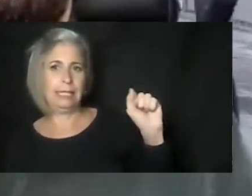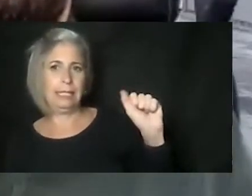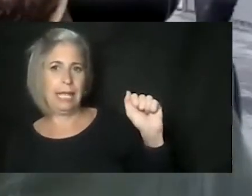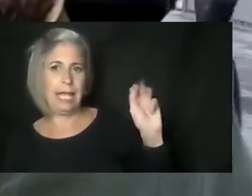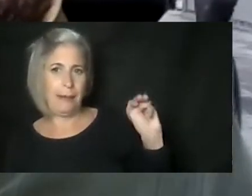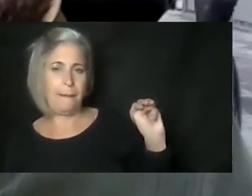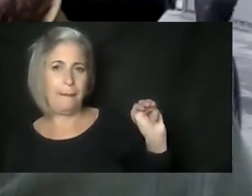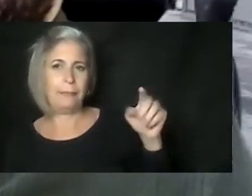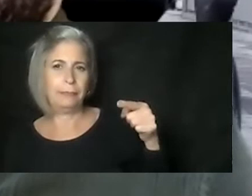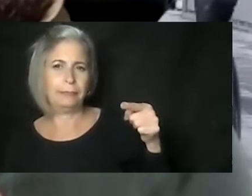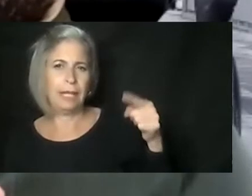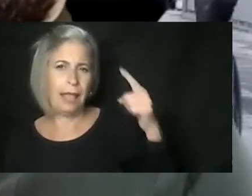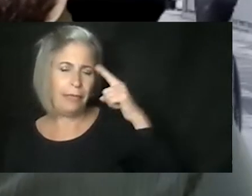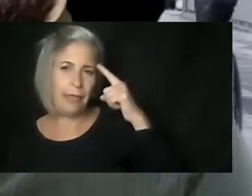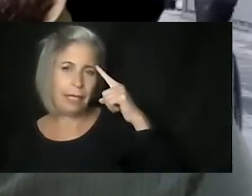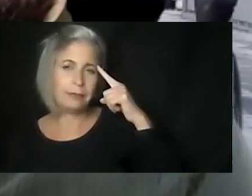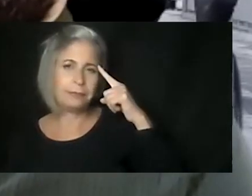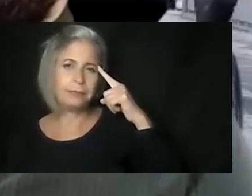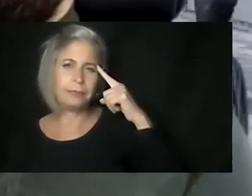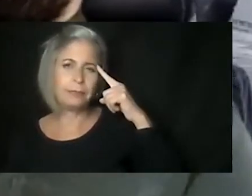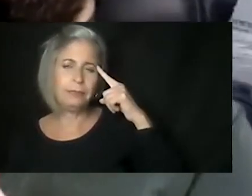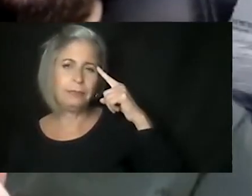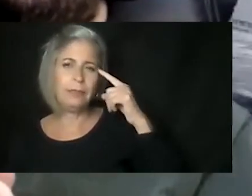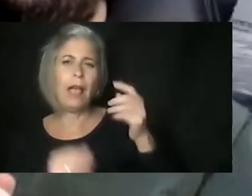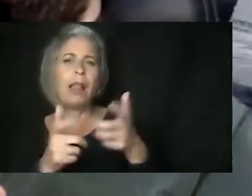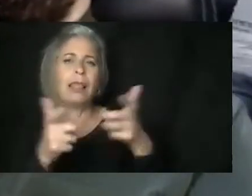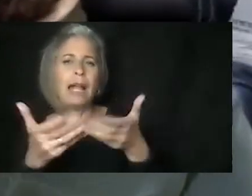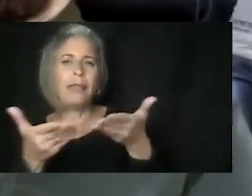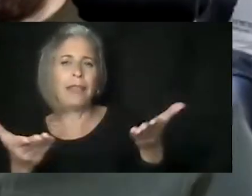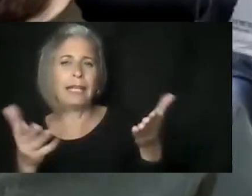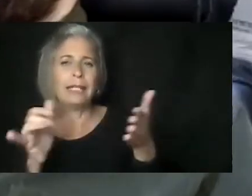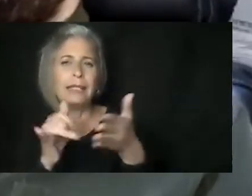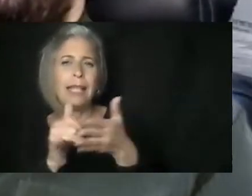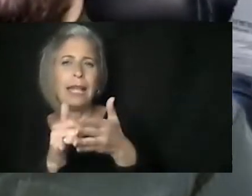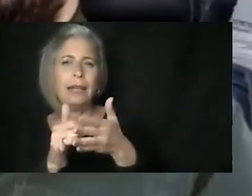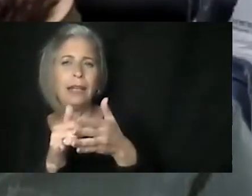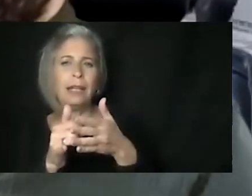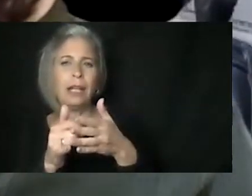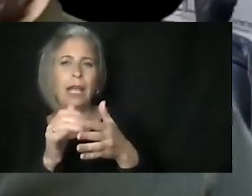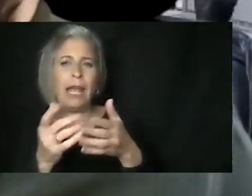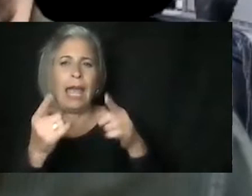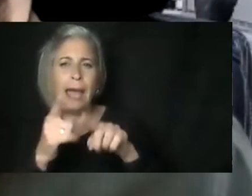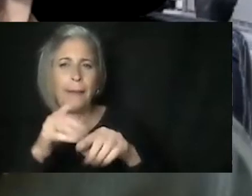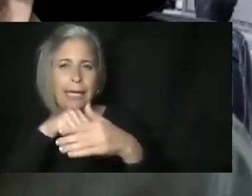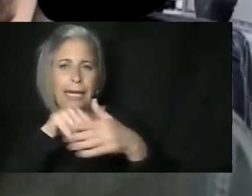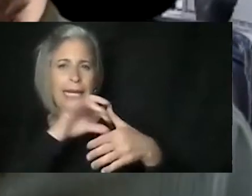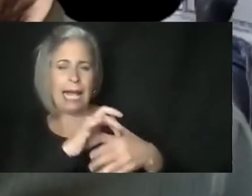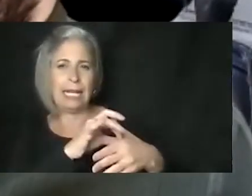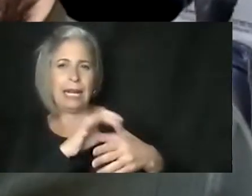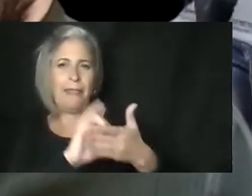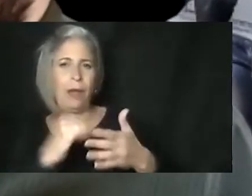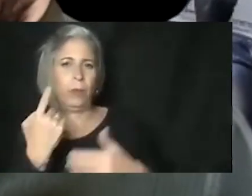there are a lot of things that go into the content we see. I think it would